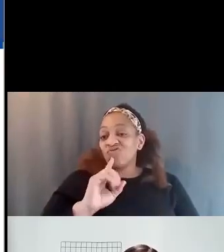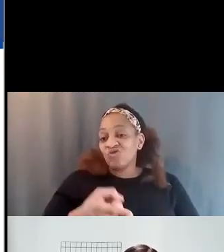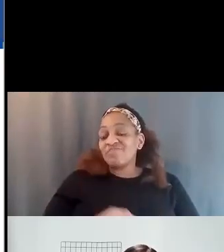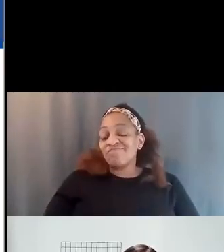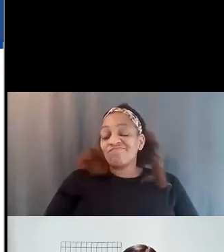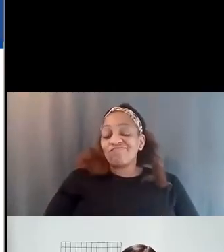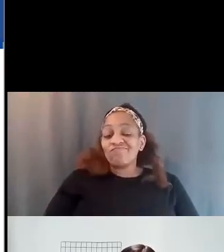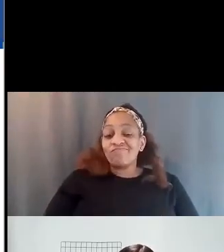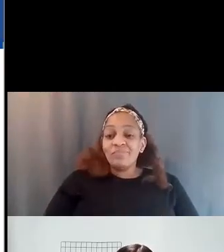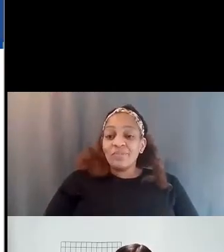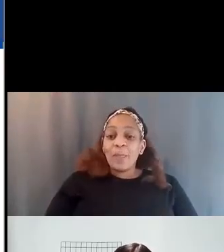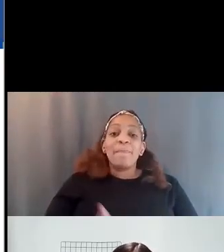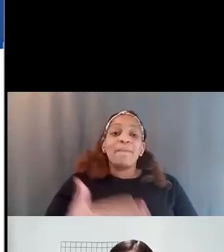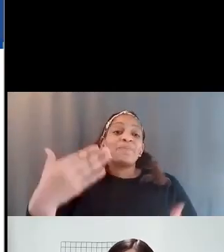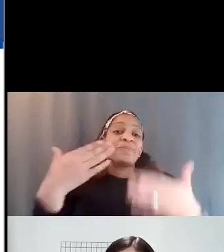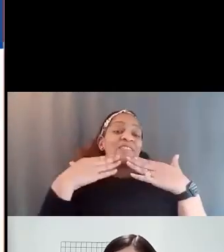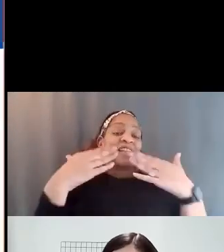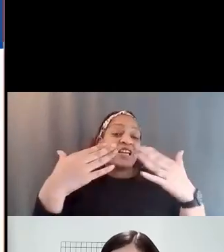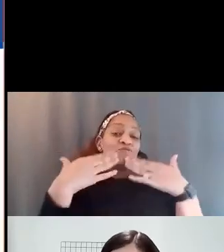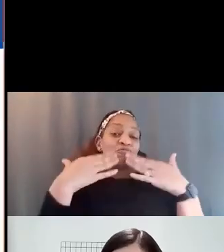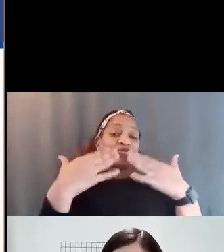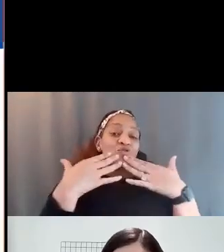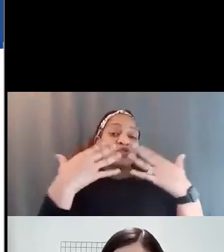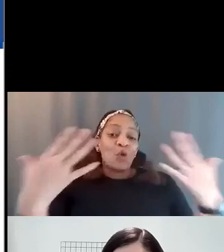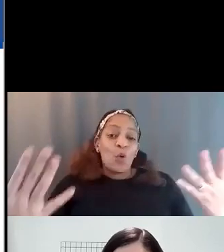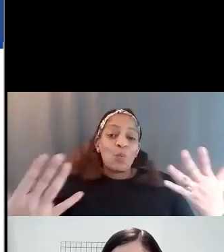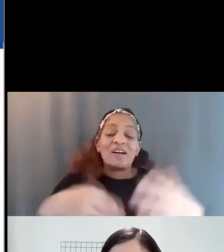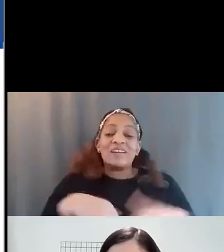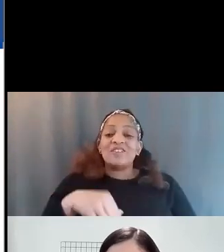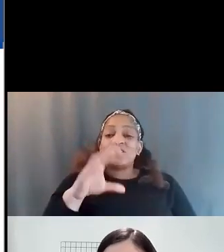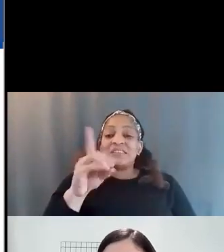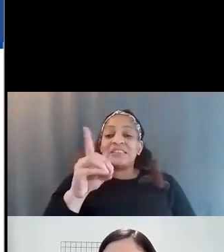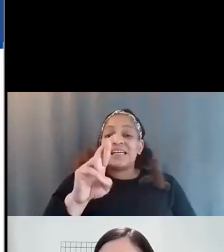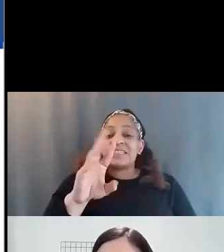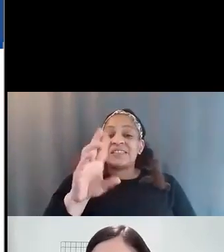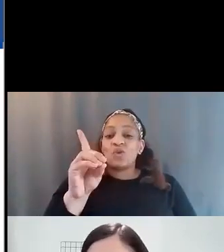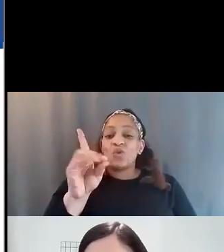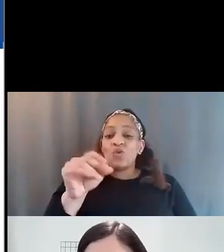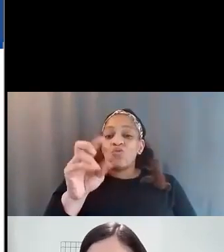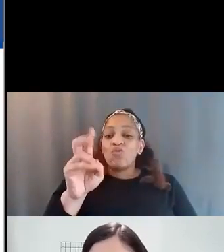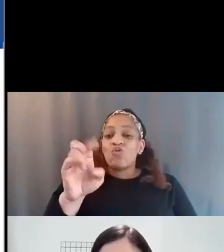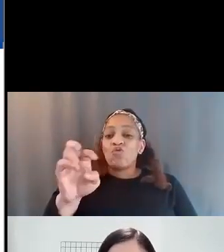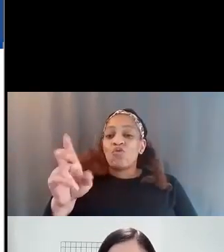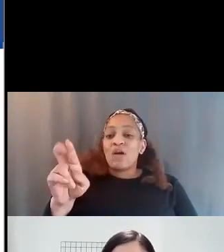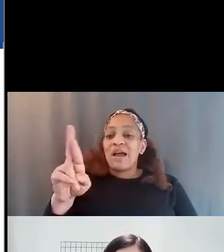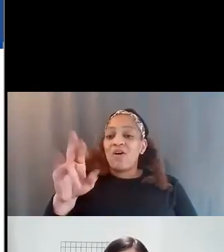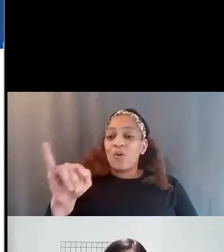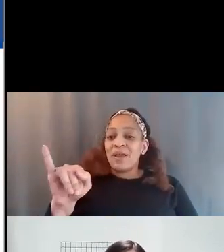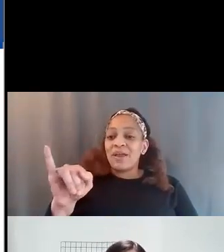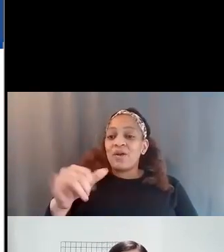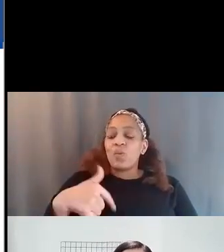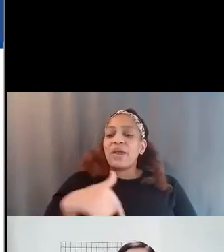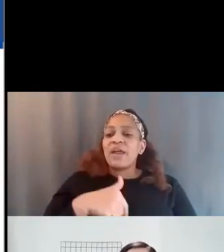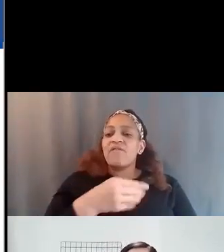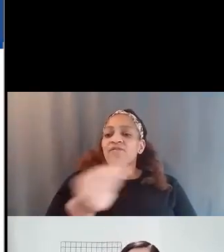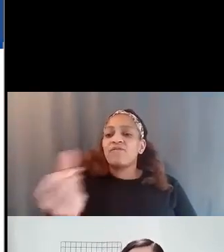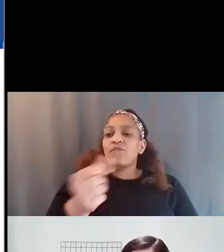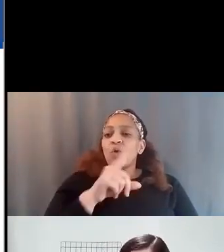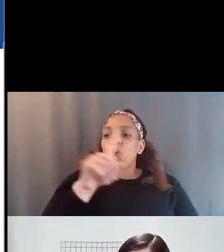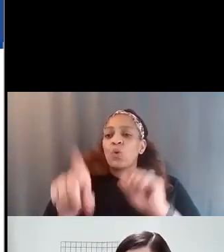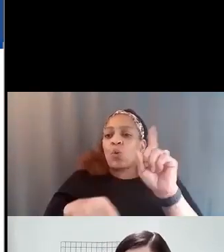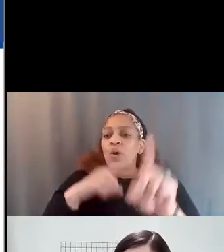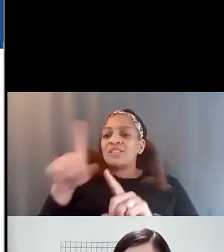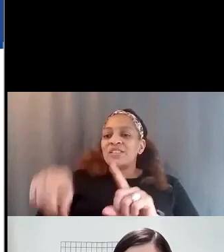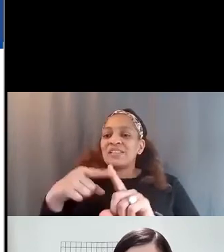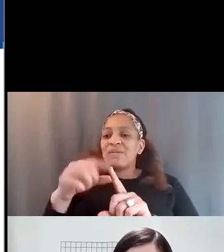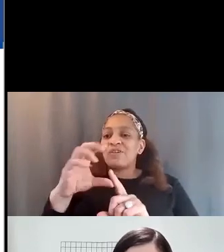Thank you, Dr. Barawi. We have some questions for Chris as well, but what I want to do is answer a question that we got and